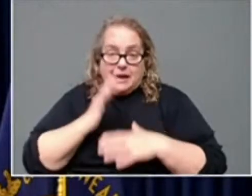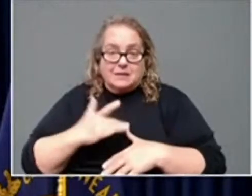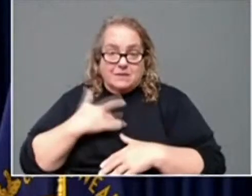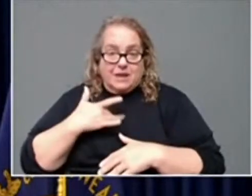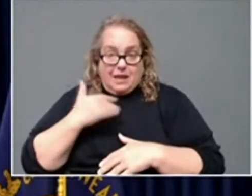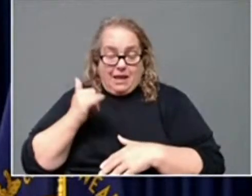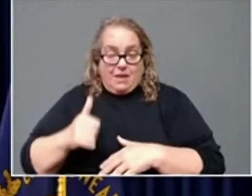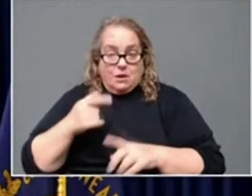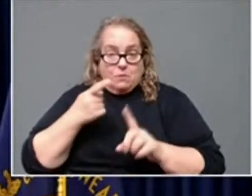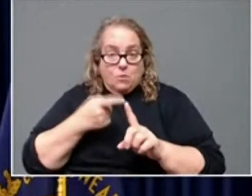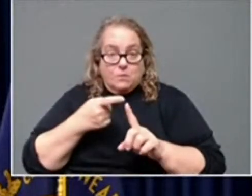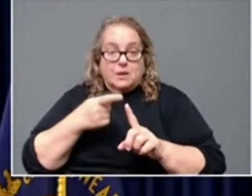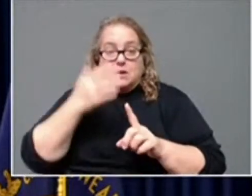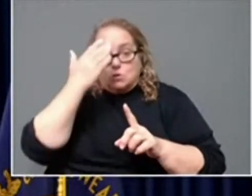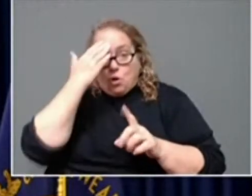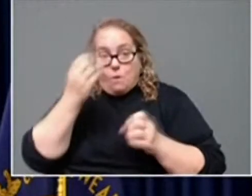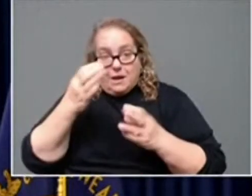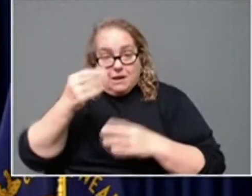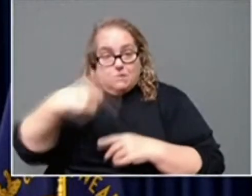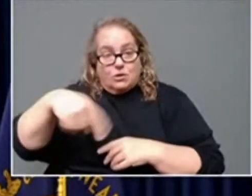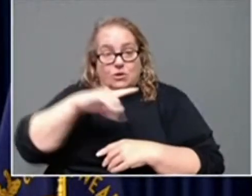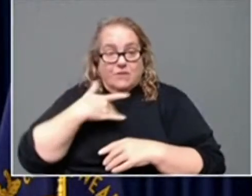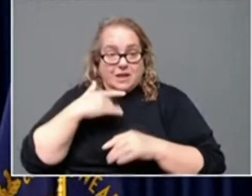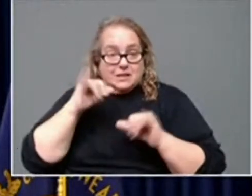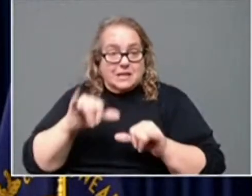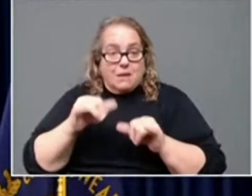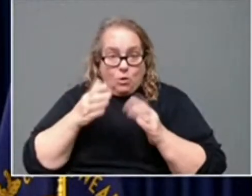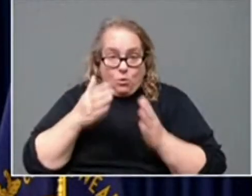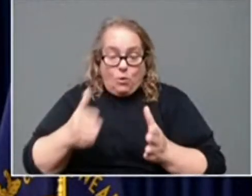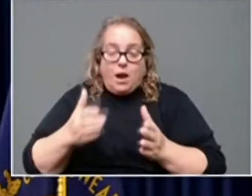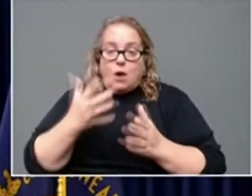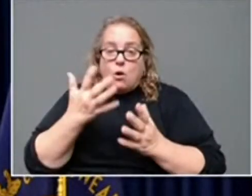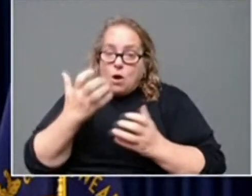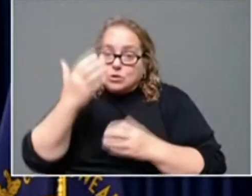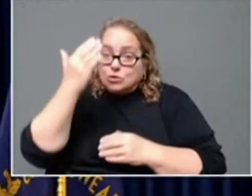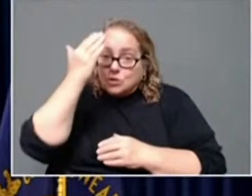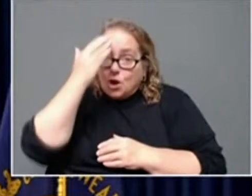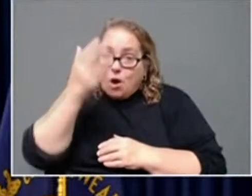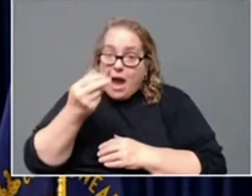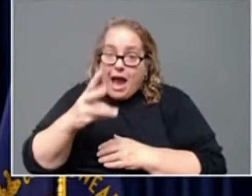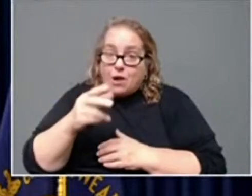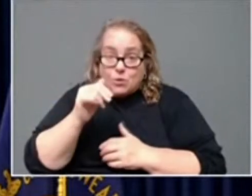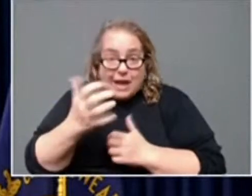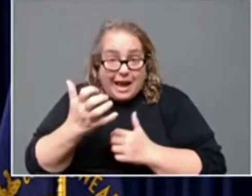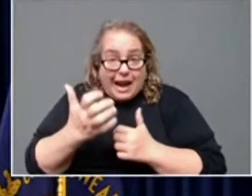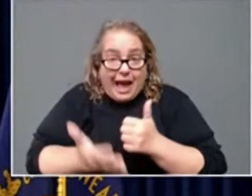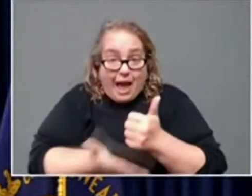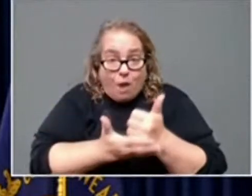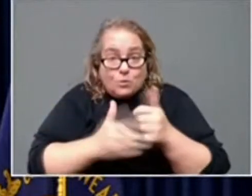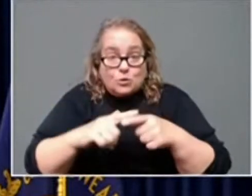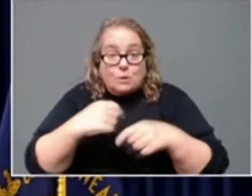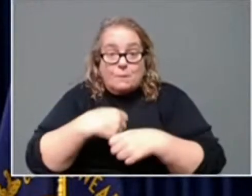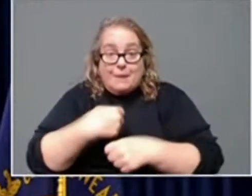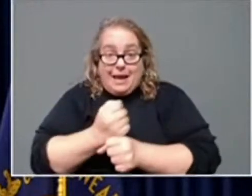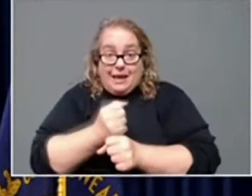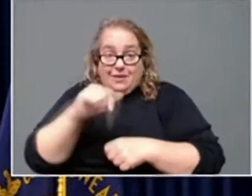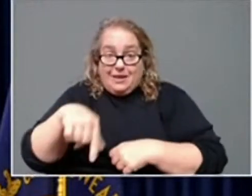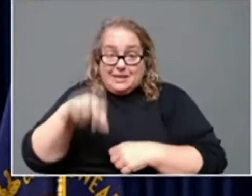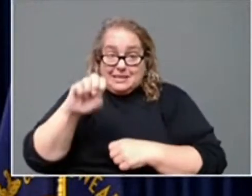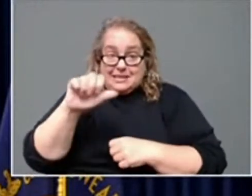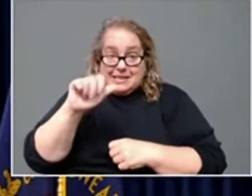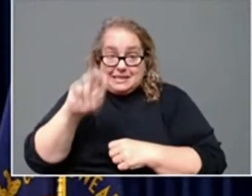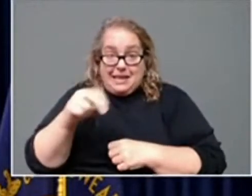many of you feel the same way and wants to know how you can help make this season a little easier for those that are